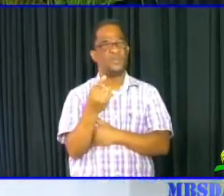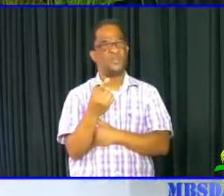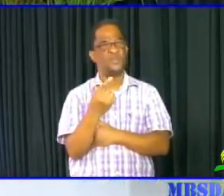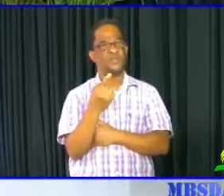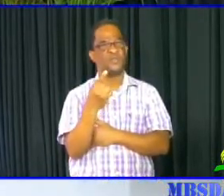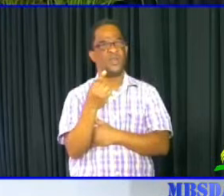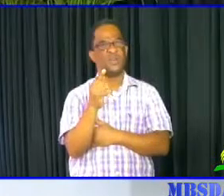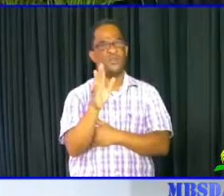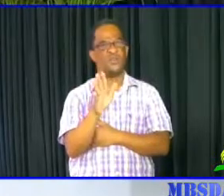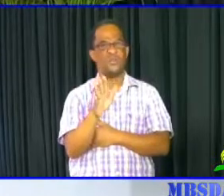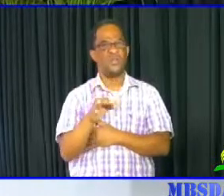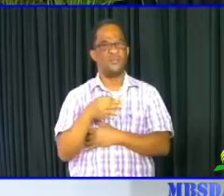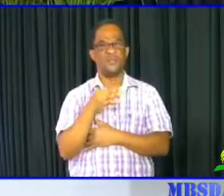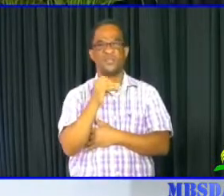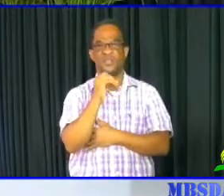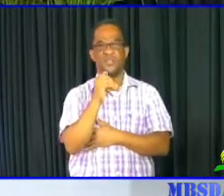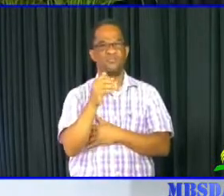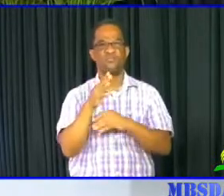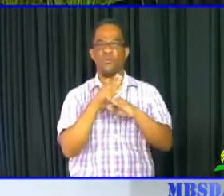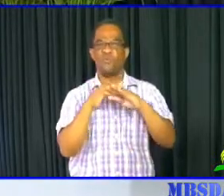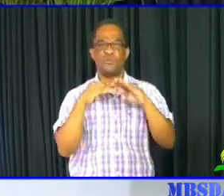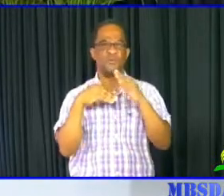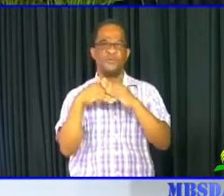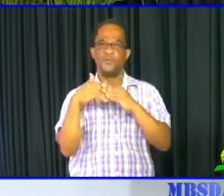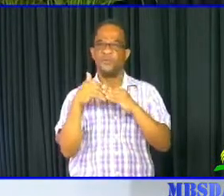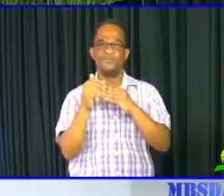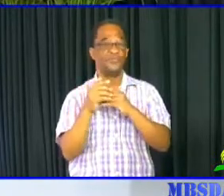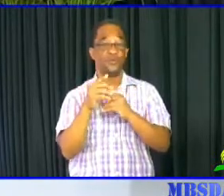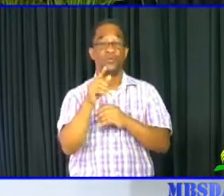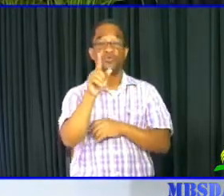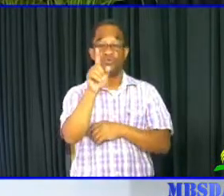not a home, you need